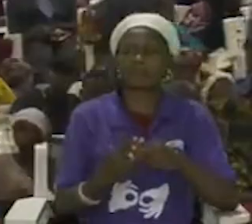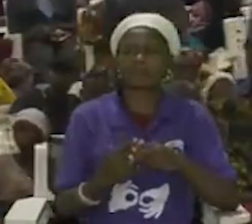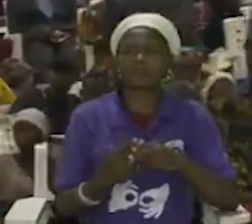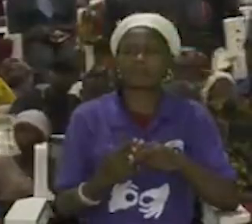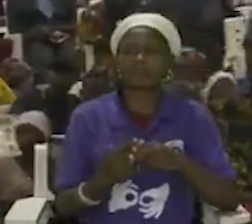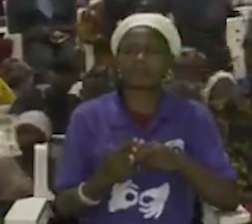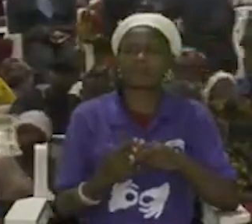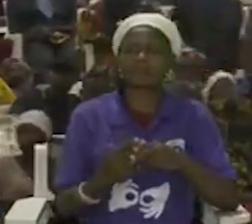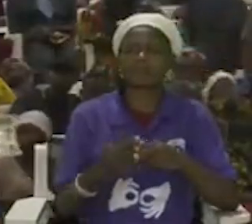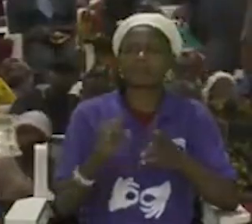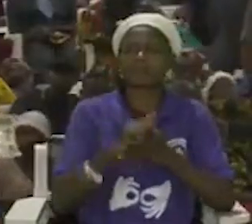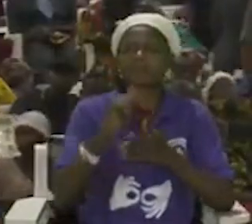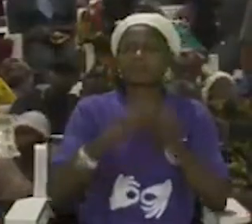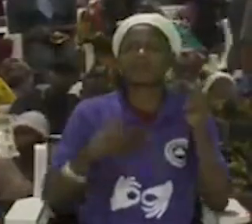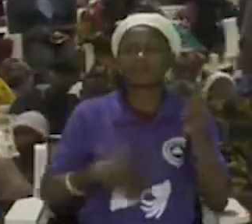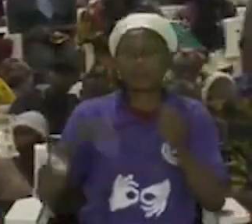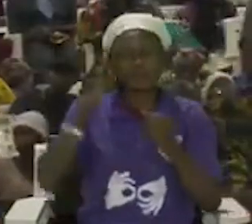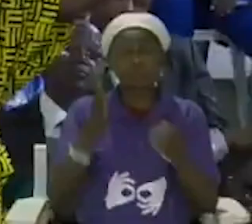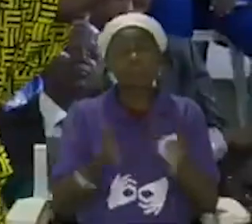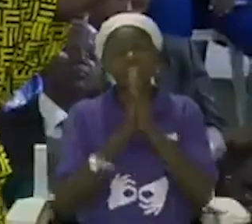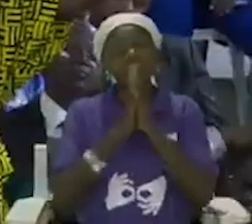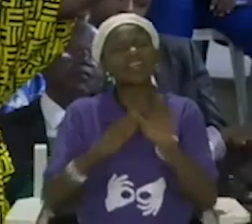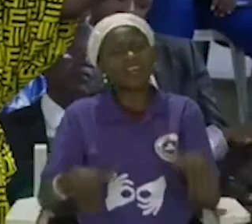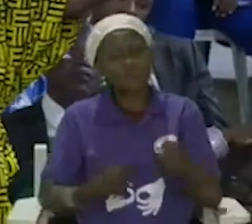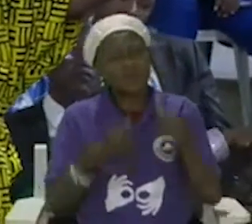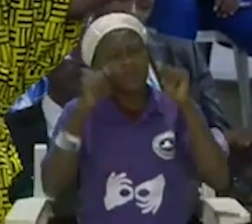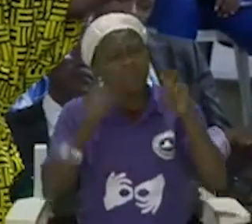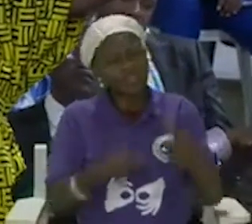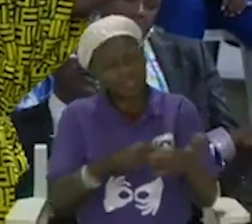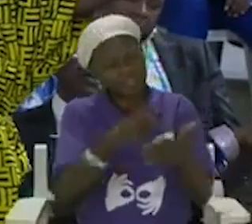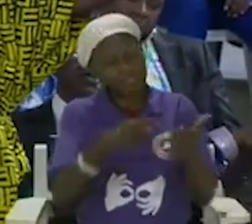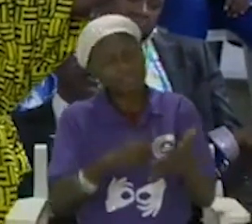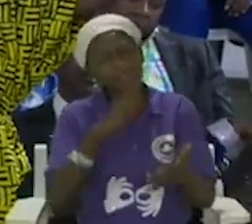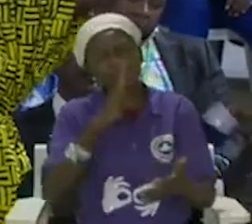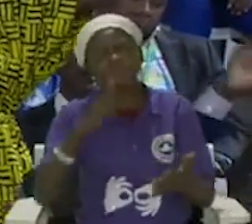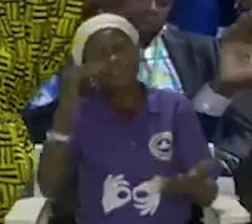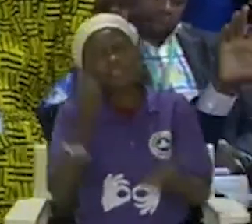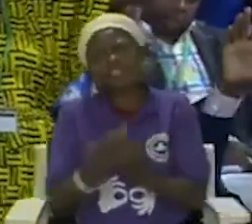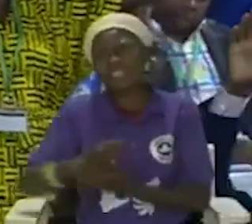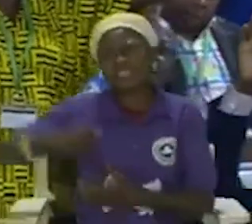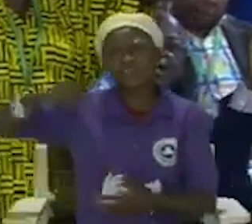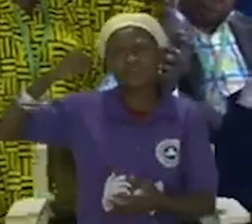that everybody will ask you, how can this be?